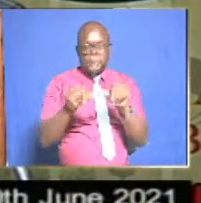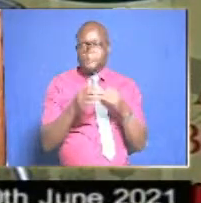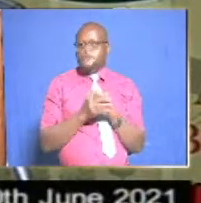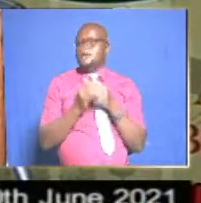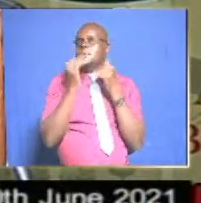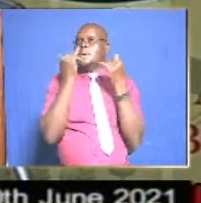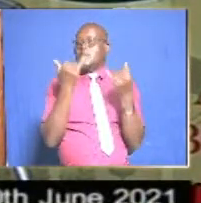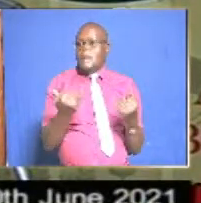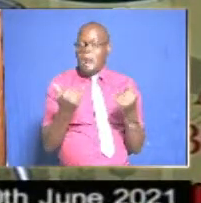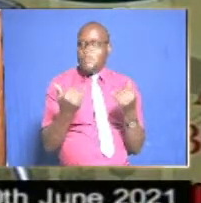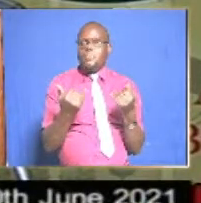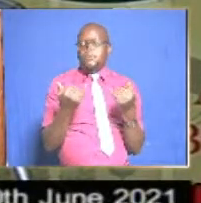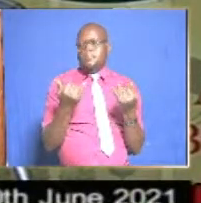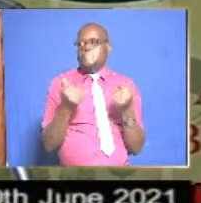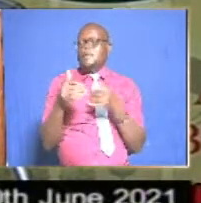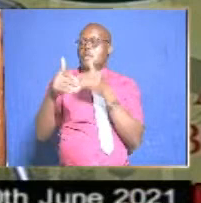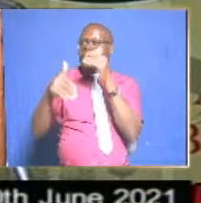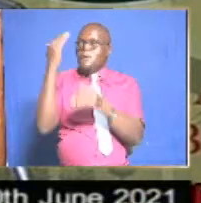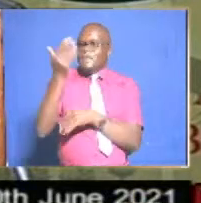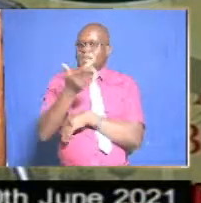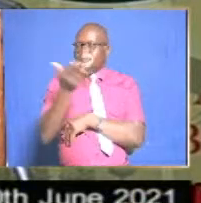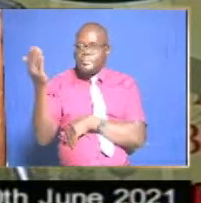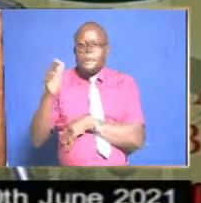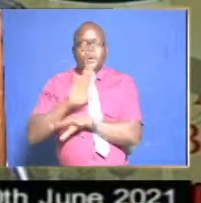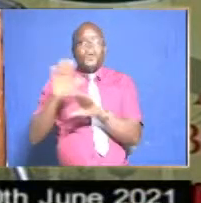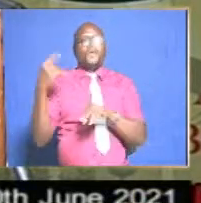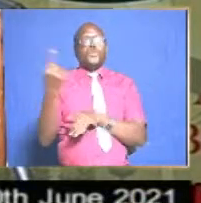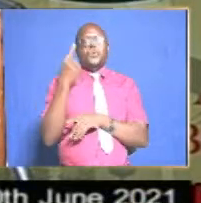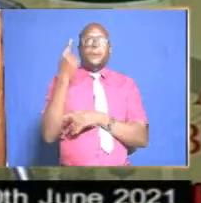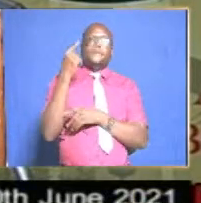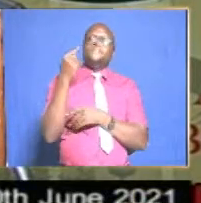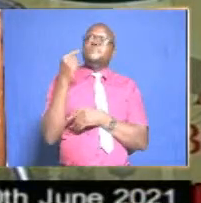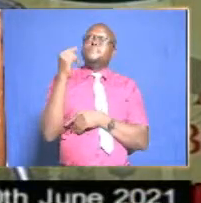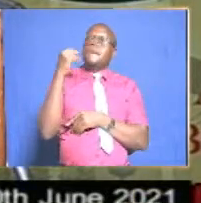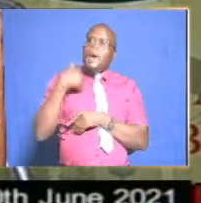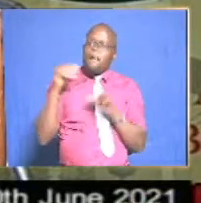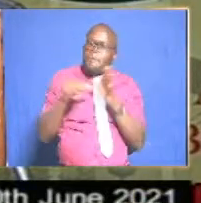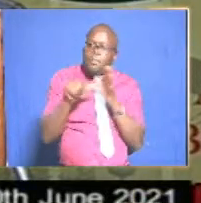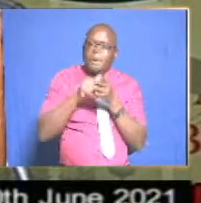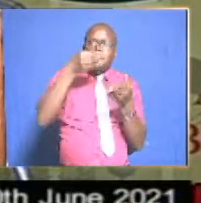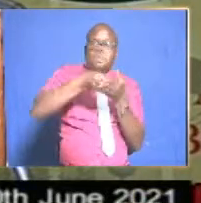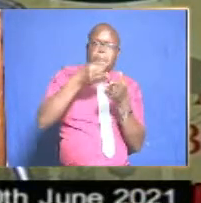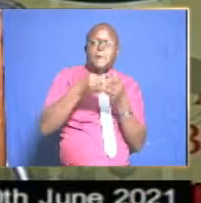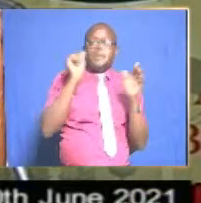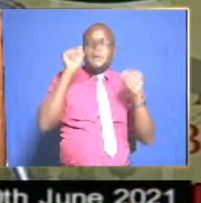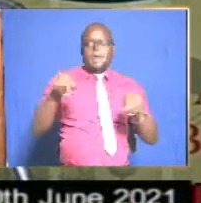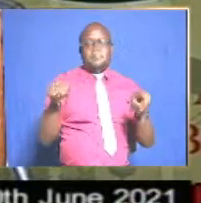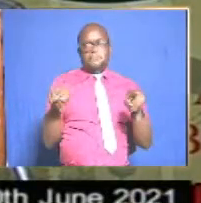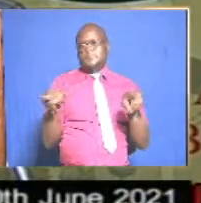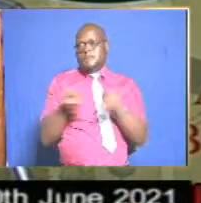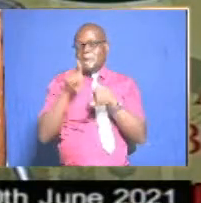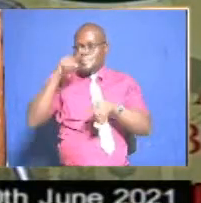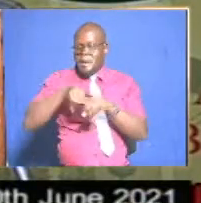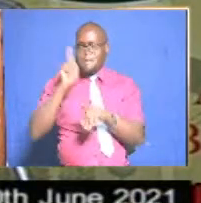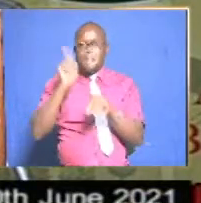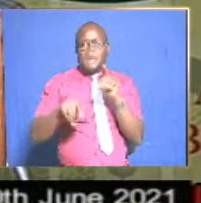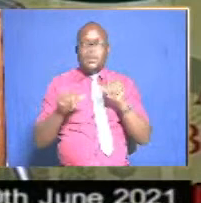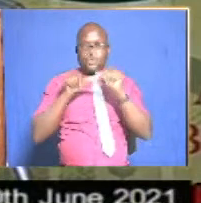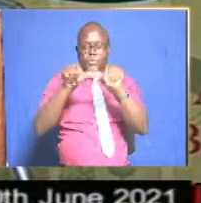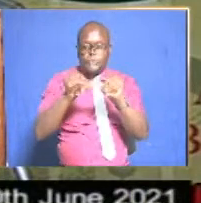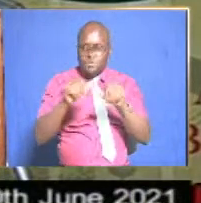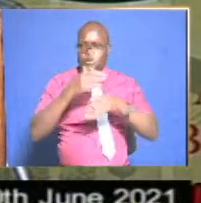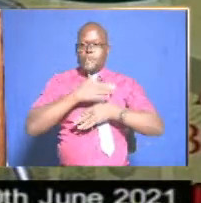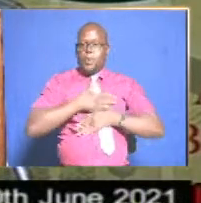current arrangement, universities have not only experienced financial constraints, but have also been unable to continuously honor their